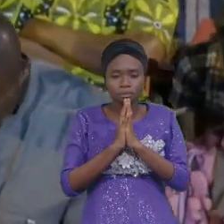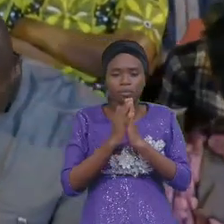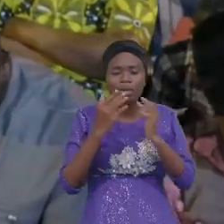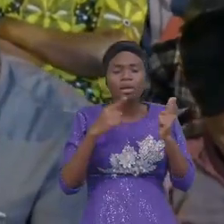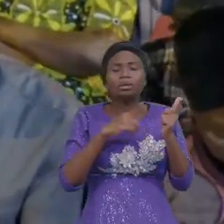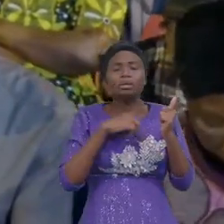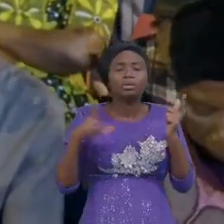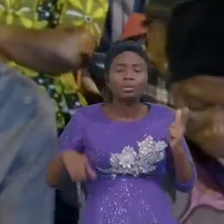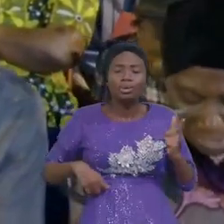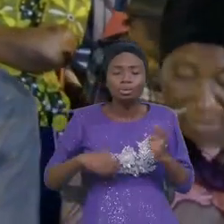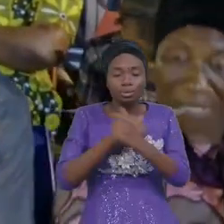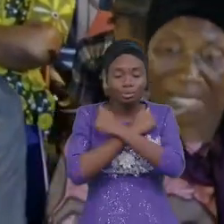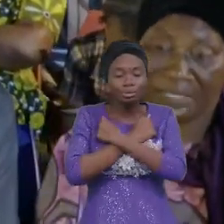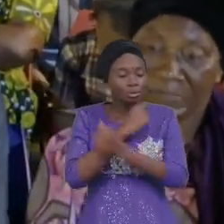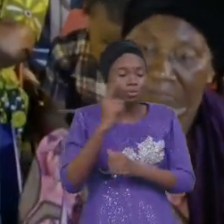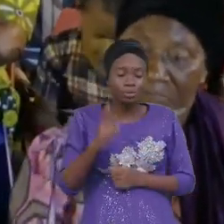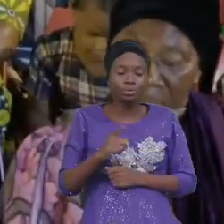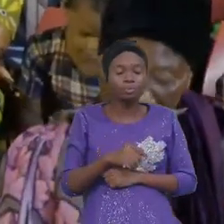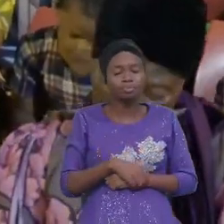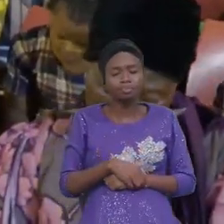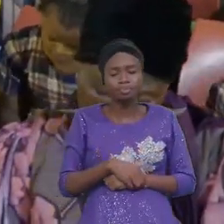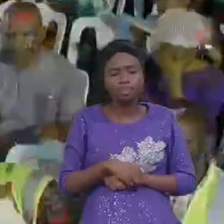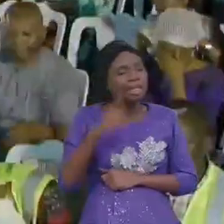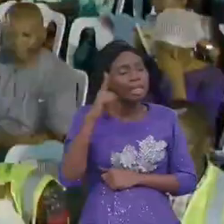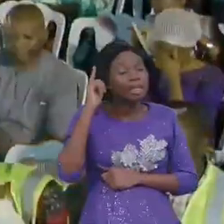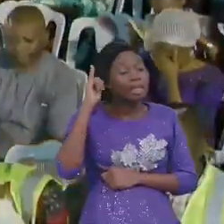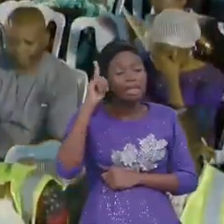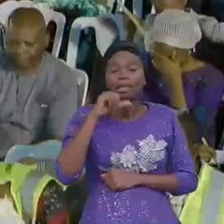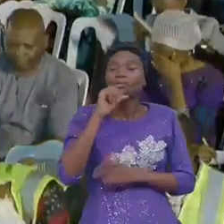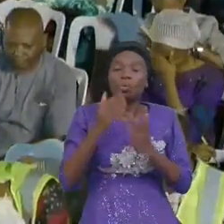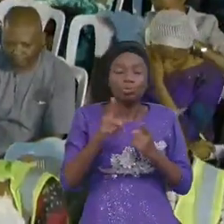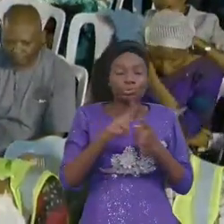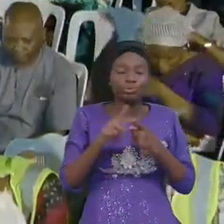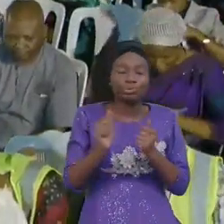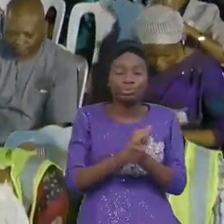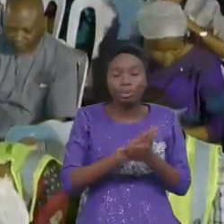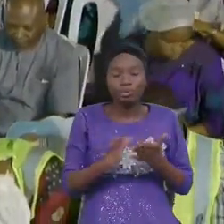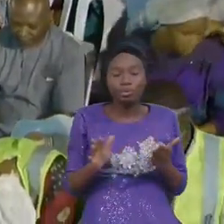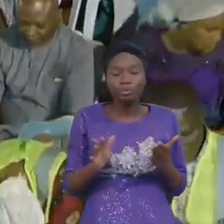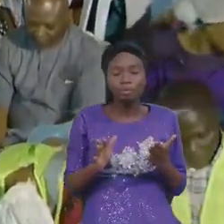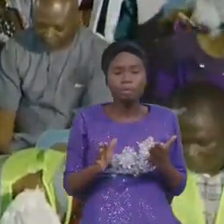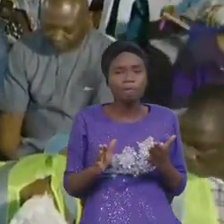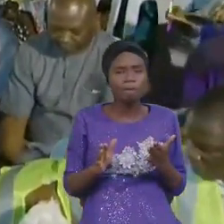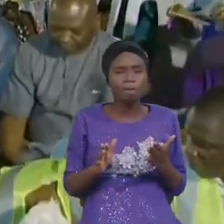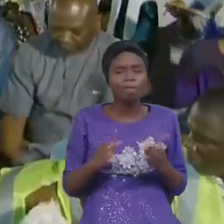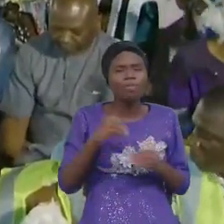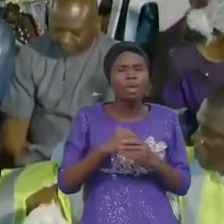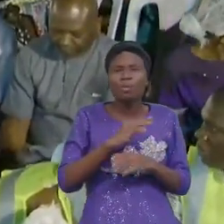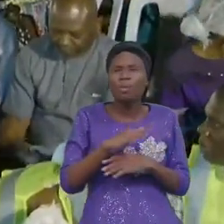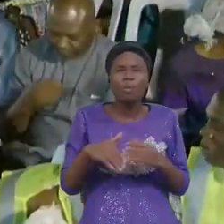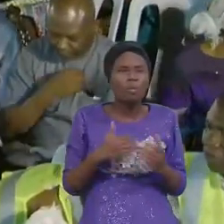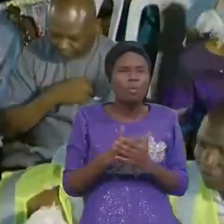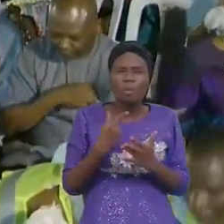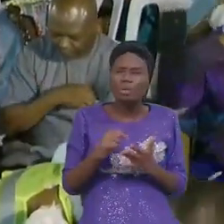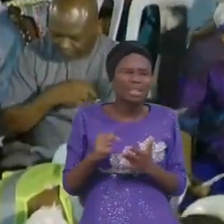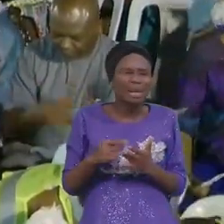Lord loves you. He doesn't want you to perish in all the degrading things